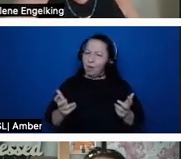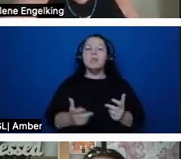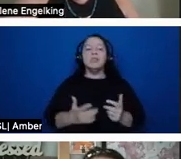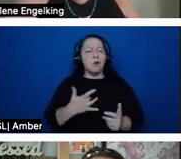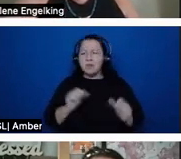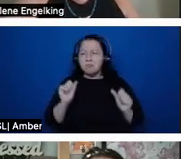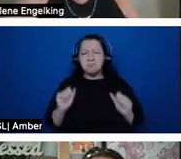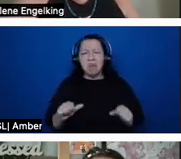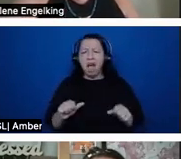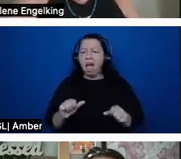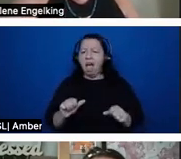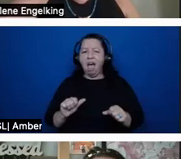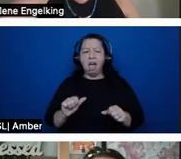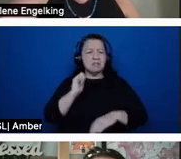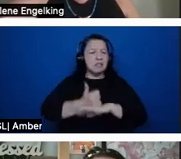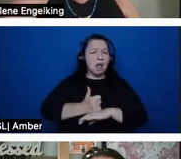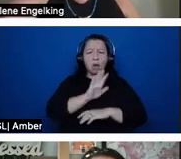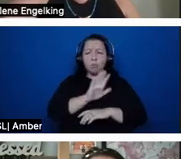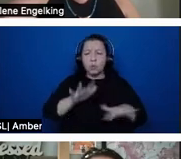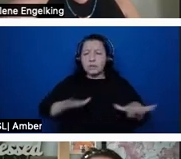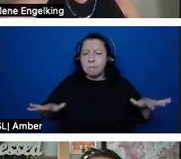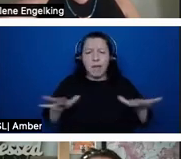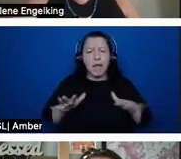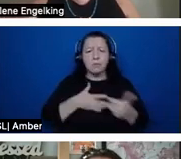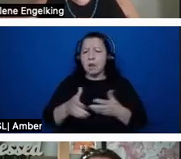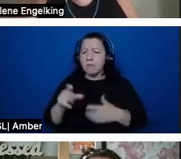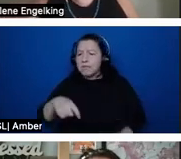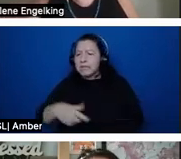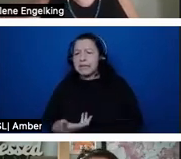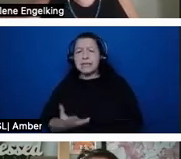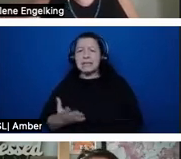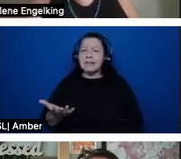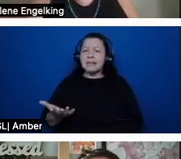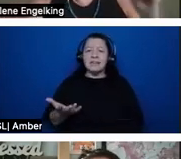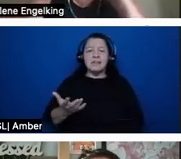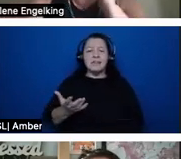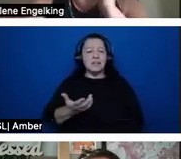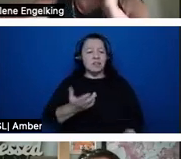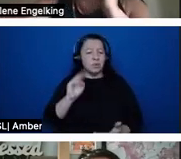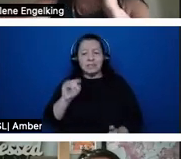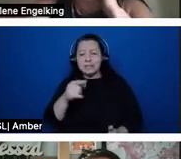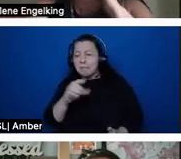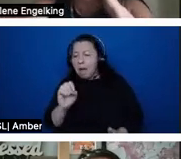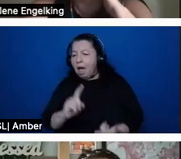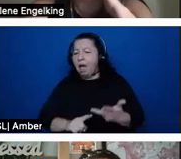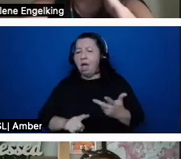however you need to be in your space. Light, smudge, hold a rock, do anything that kind